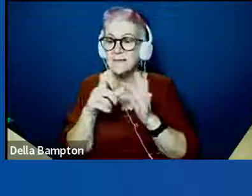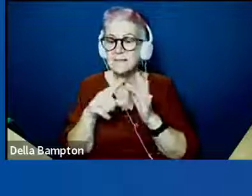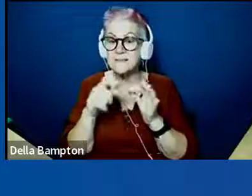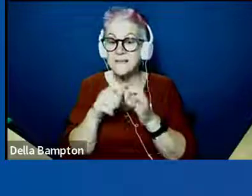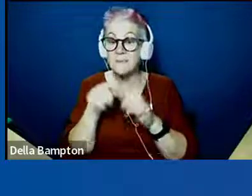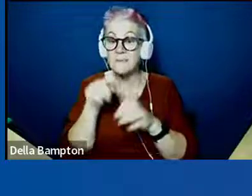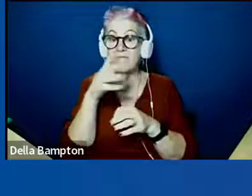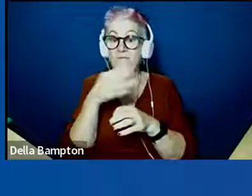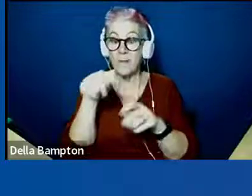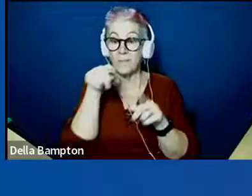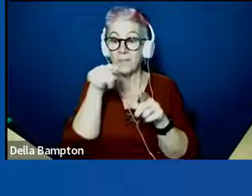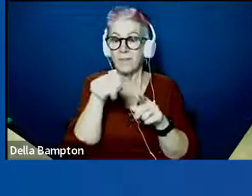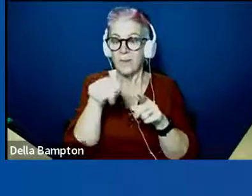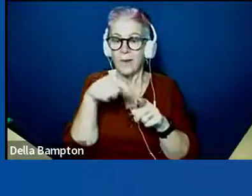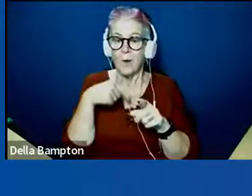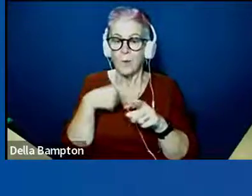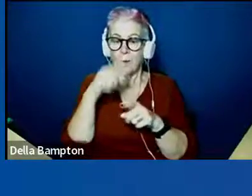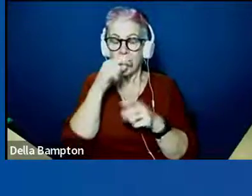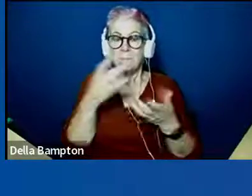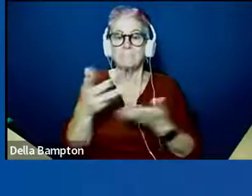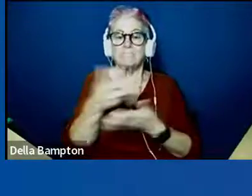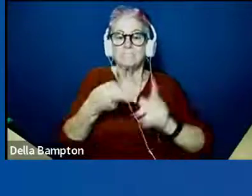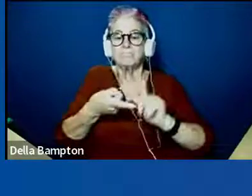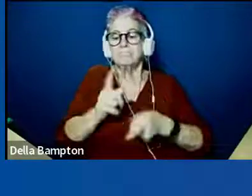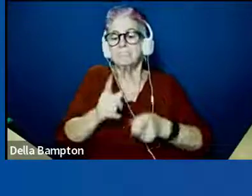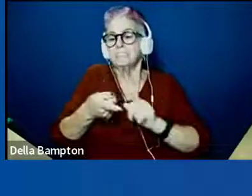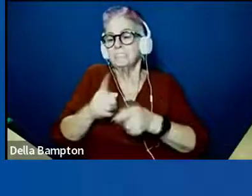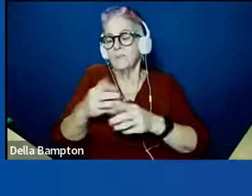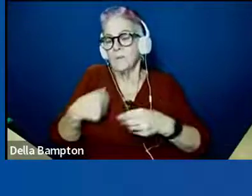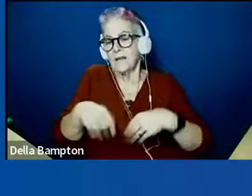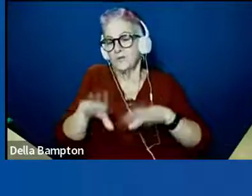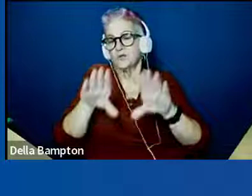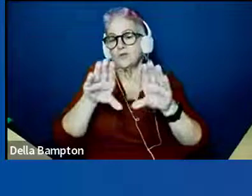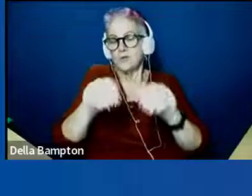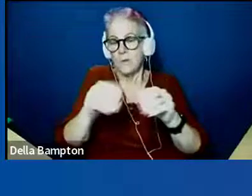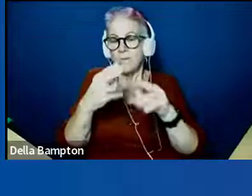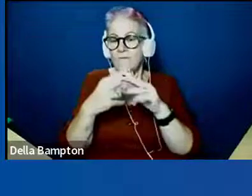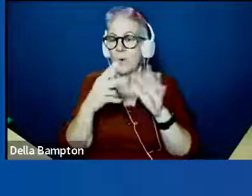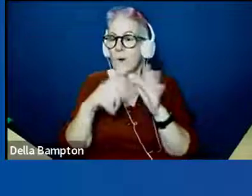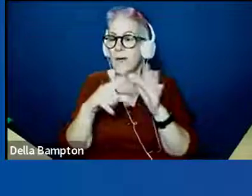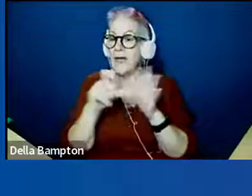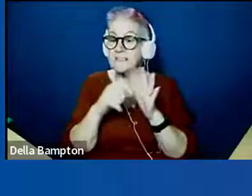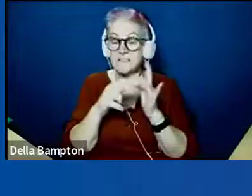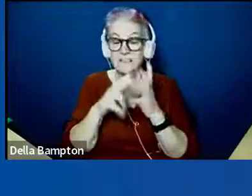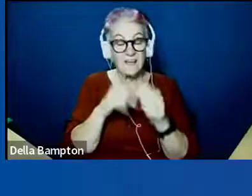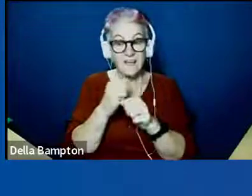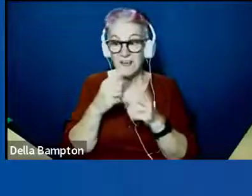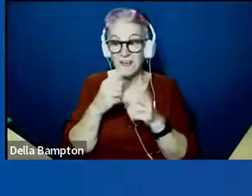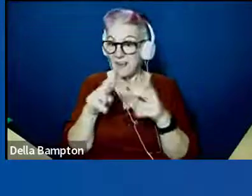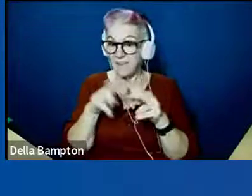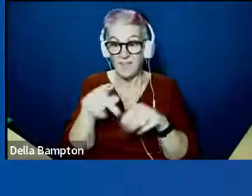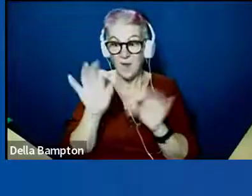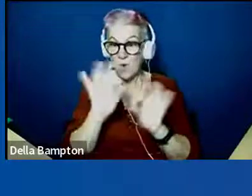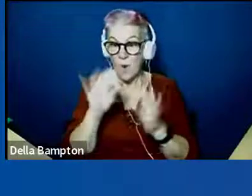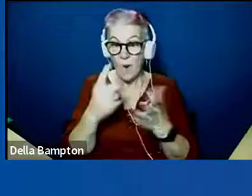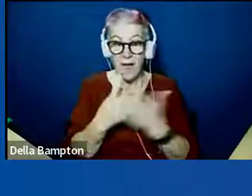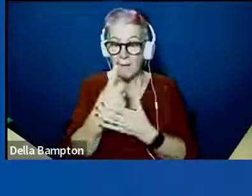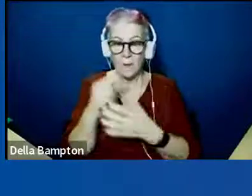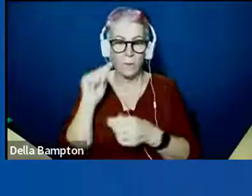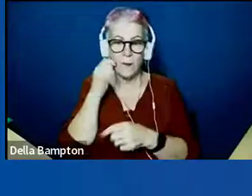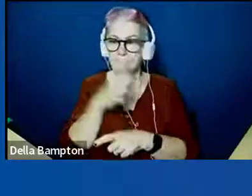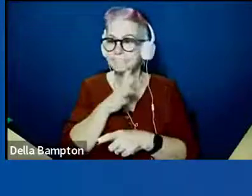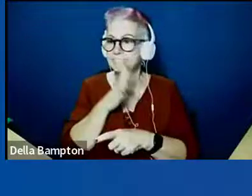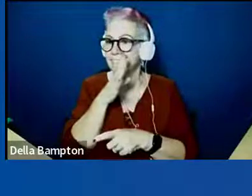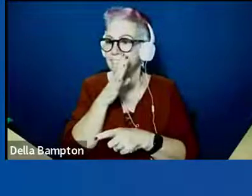then understand that that's where we needed to stop for editing. If we didn't have that, we may not have understood that that wouldn't be part of the